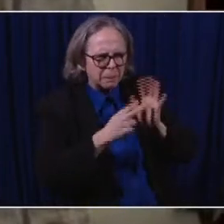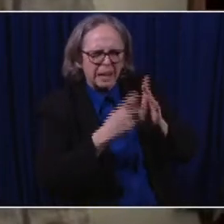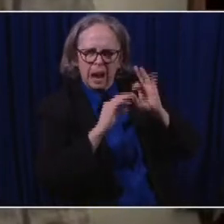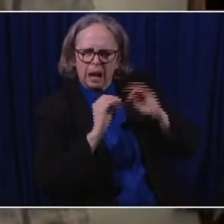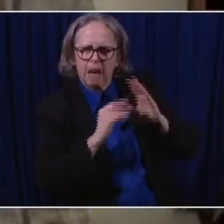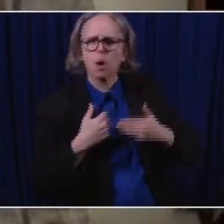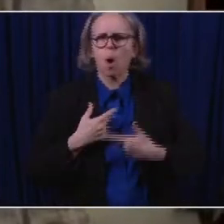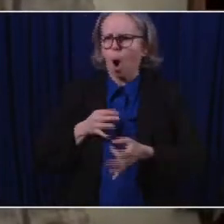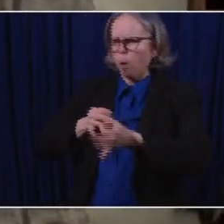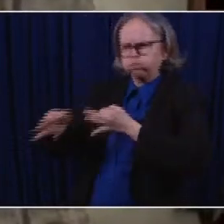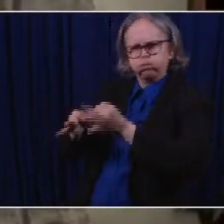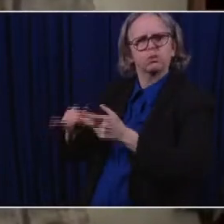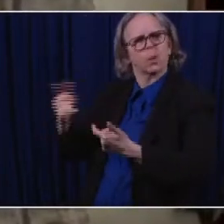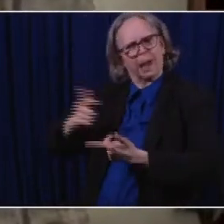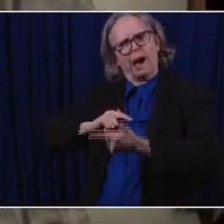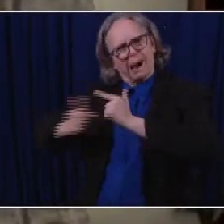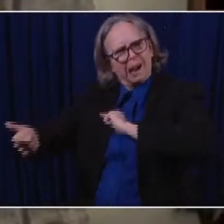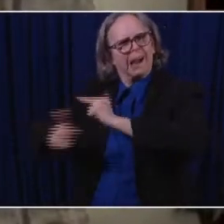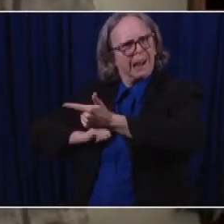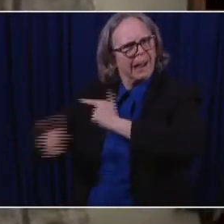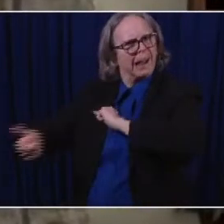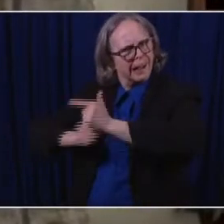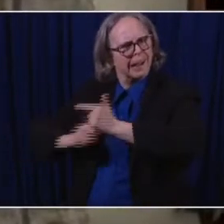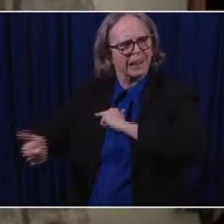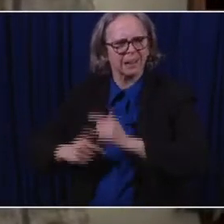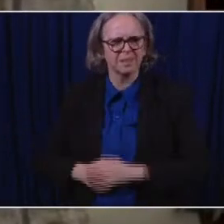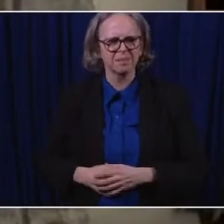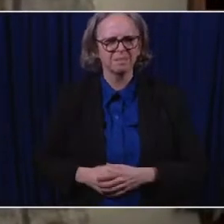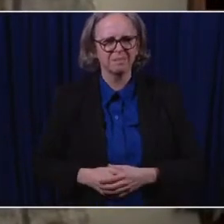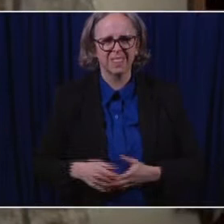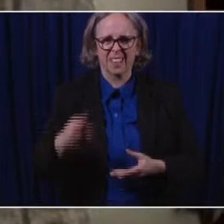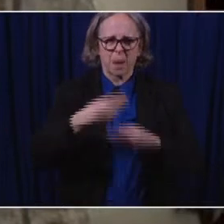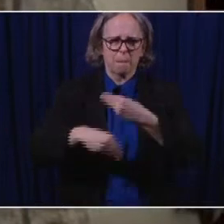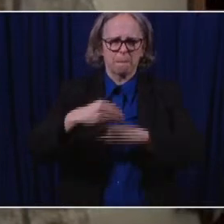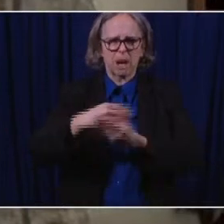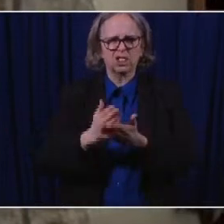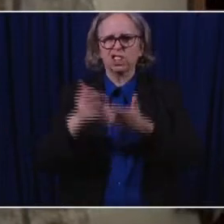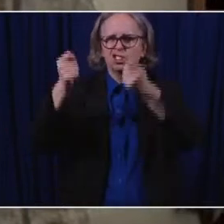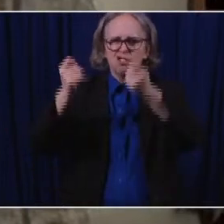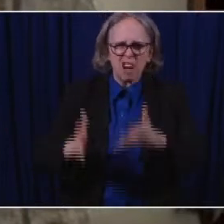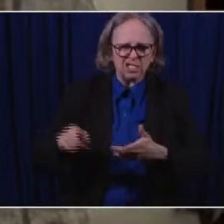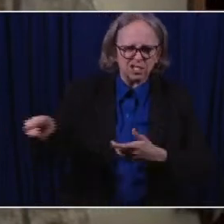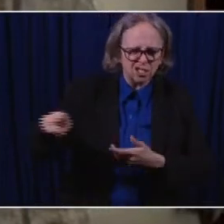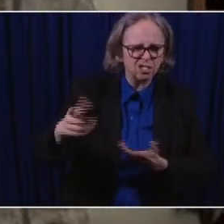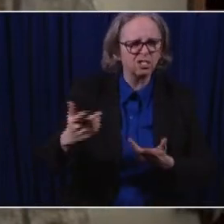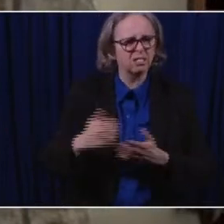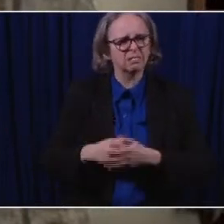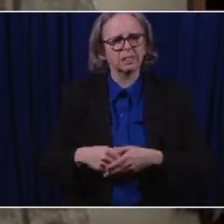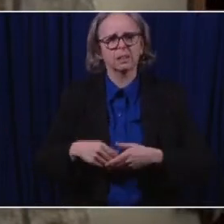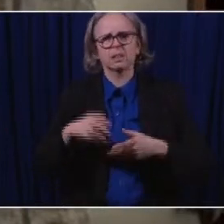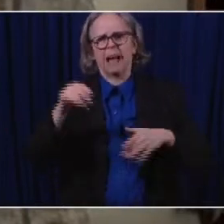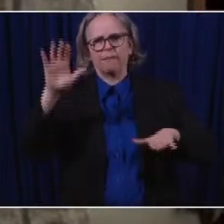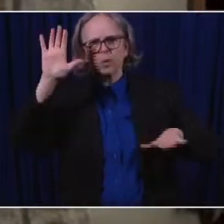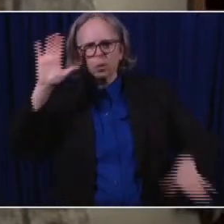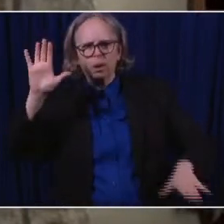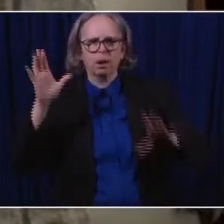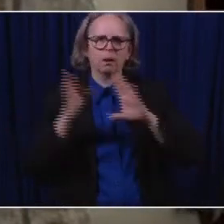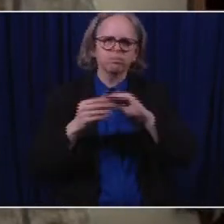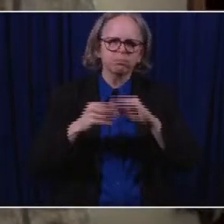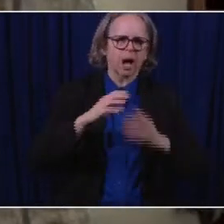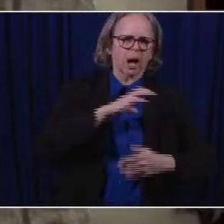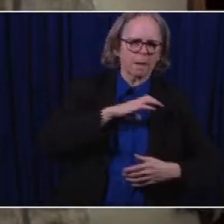is our budget director or the different members of the cabinet testify at different committee hearings, and